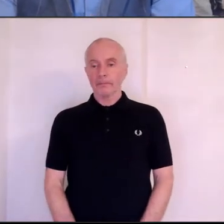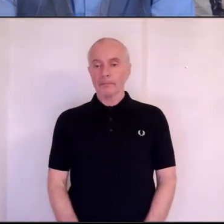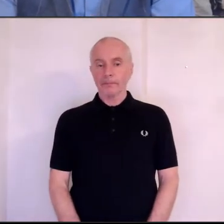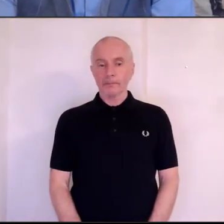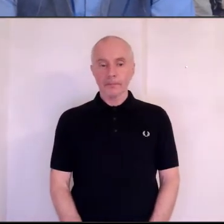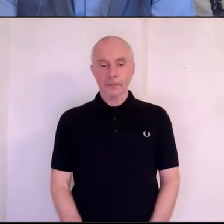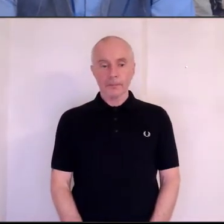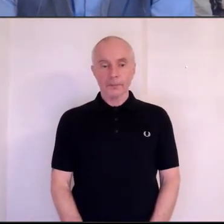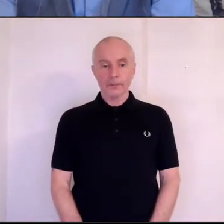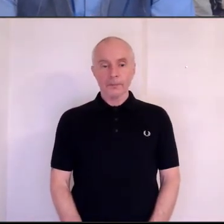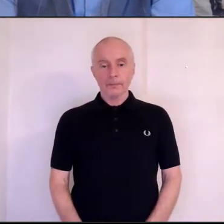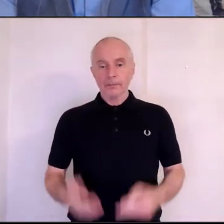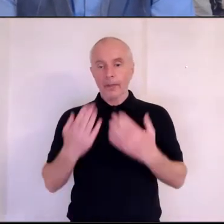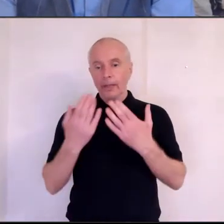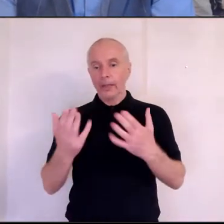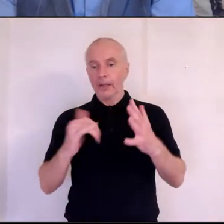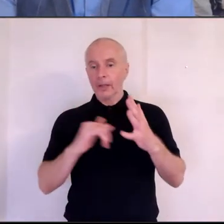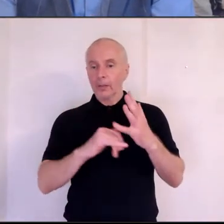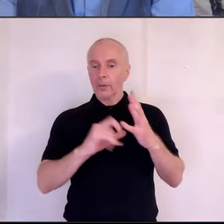Great, thanks Scott.